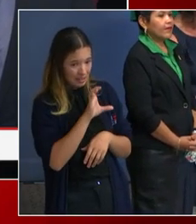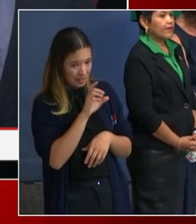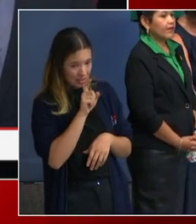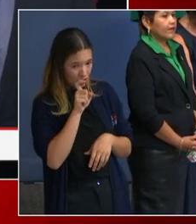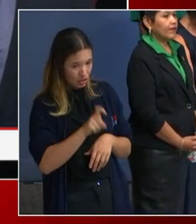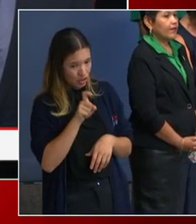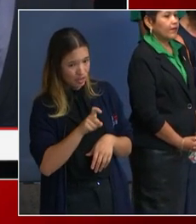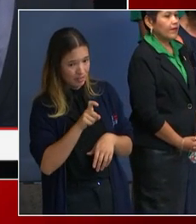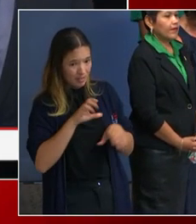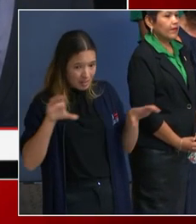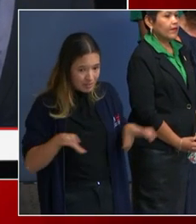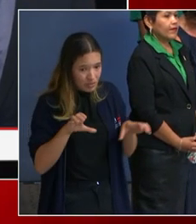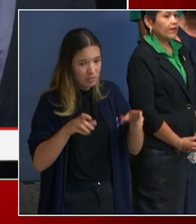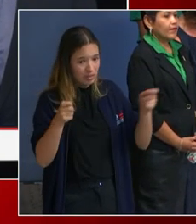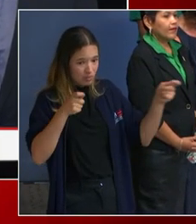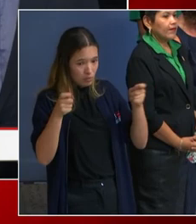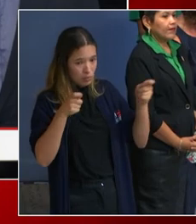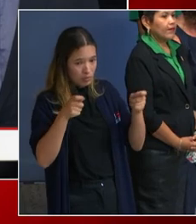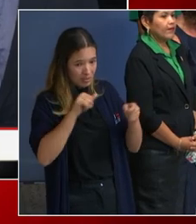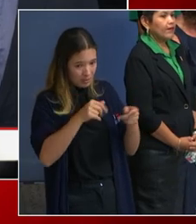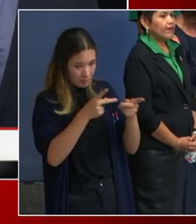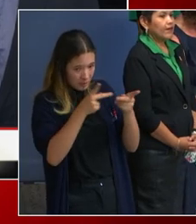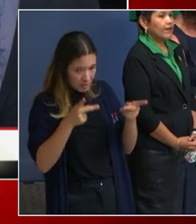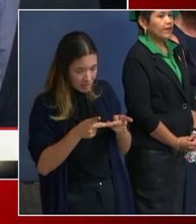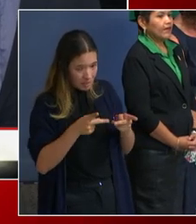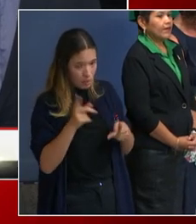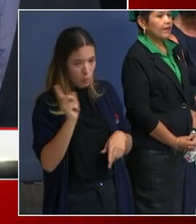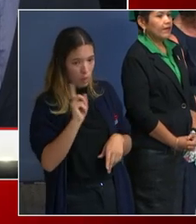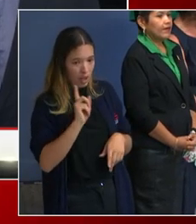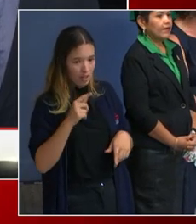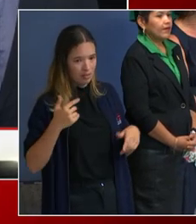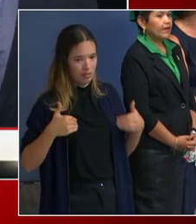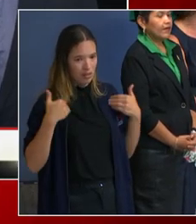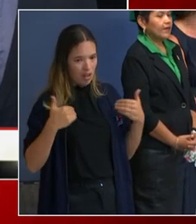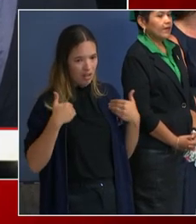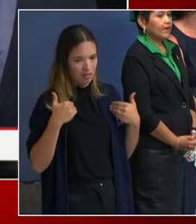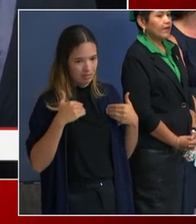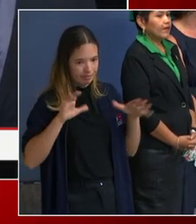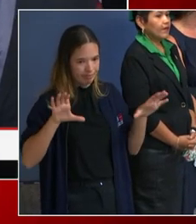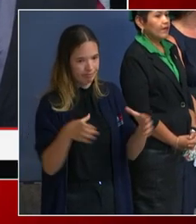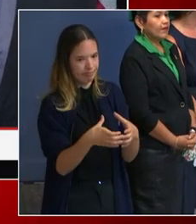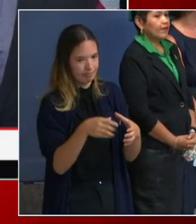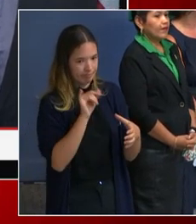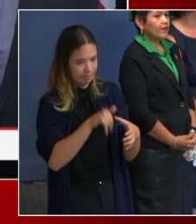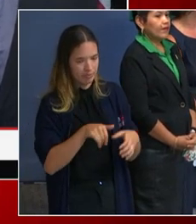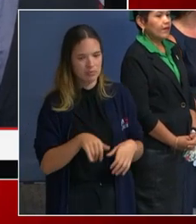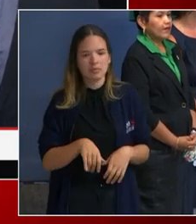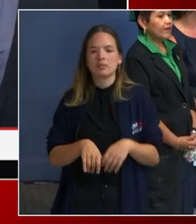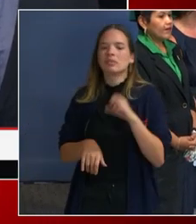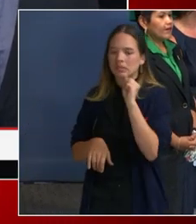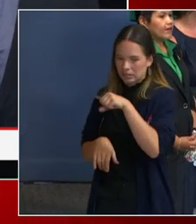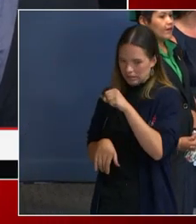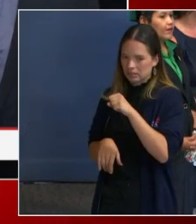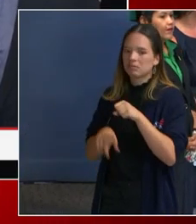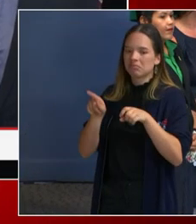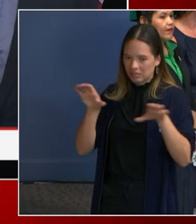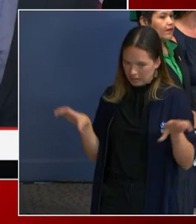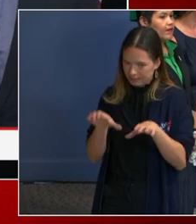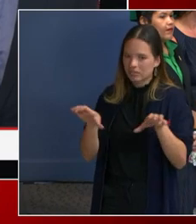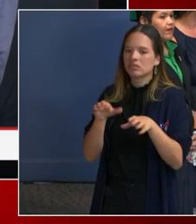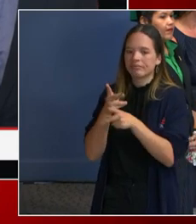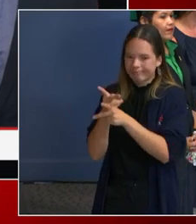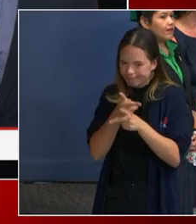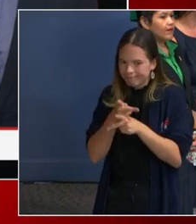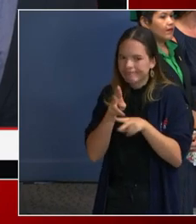those places where youths are known to gather? They are actively patrolling those areas. They're actively patrolling them right now.